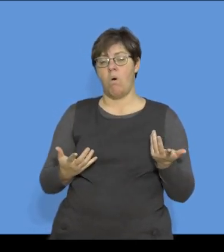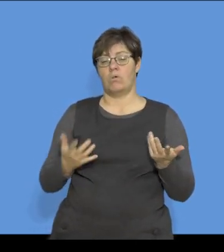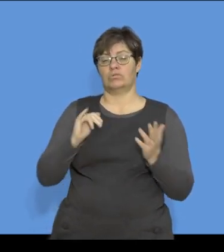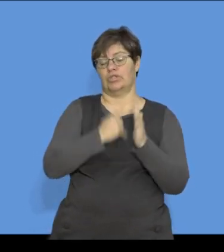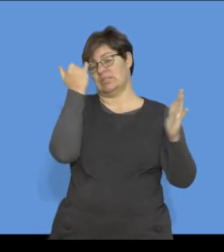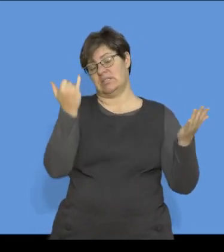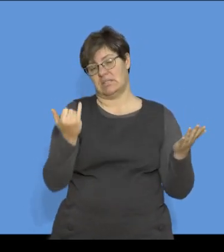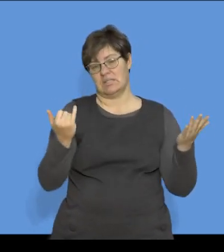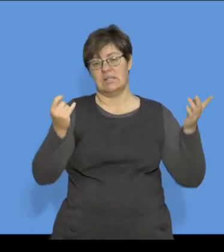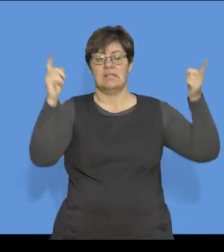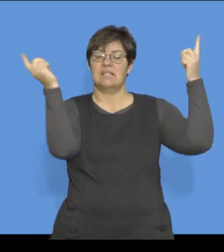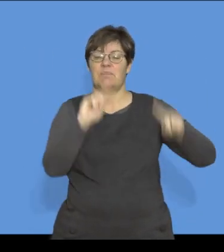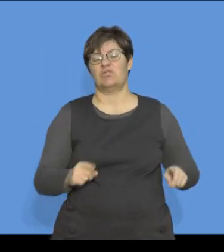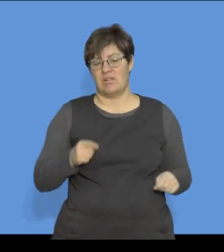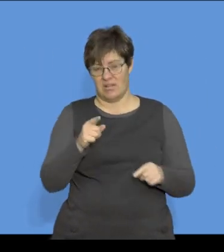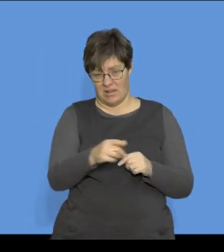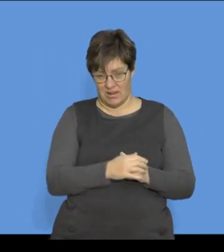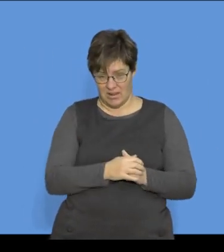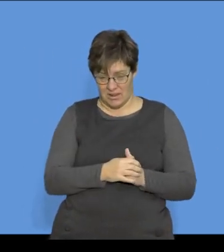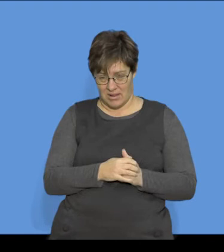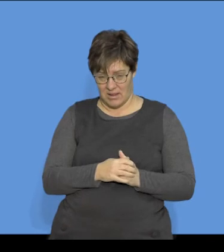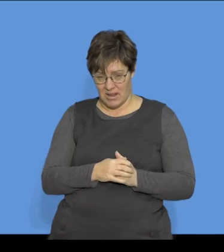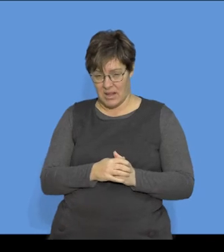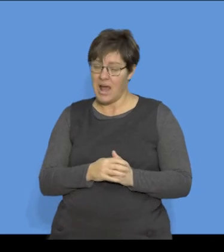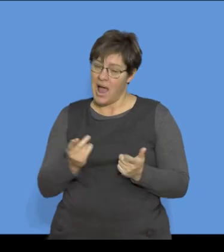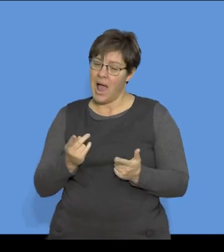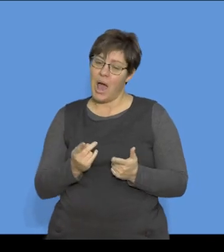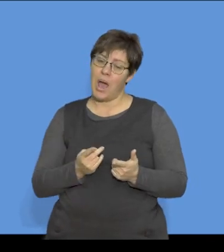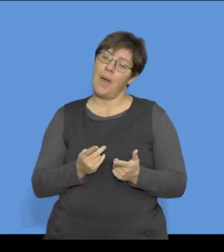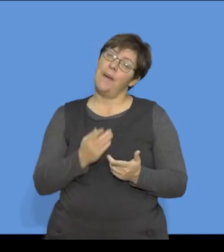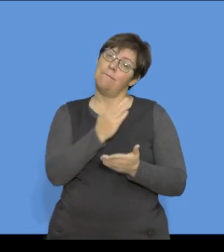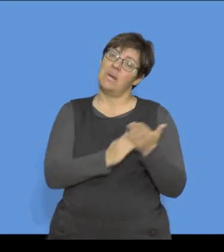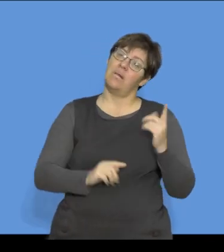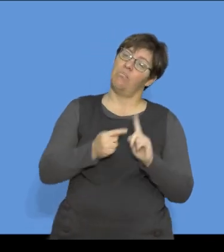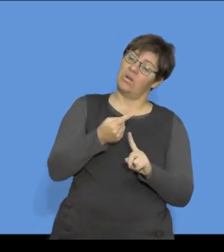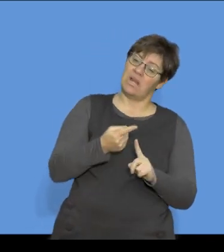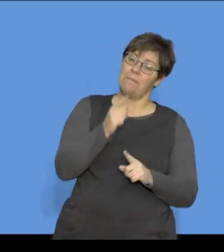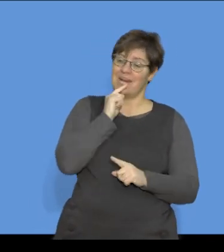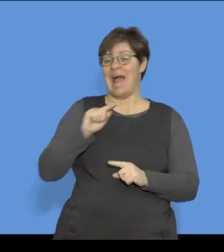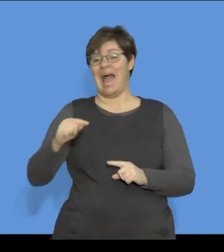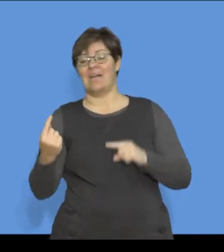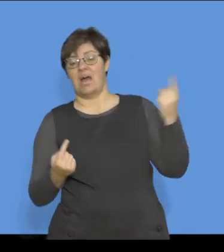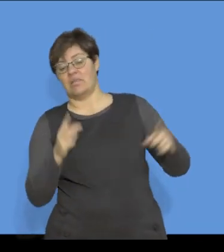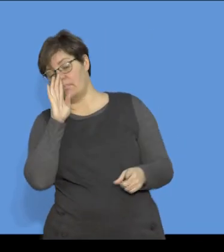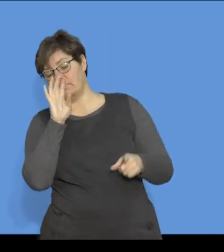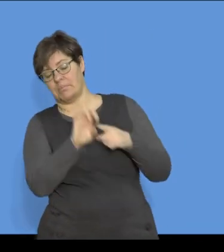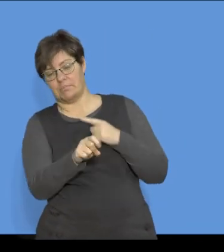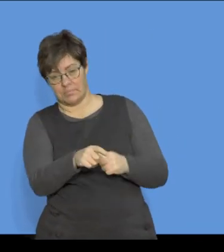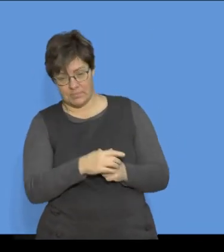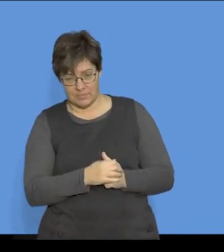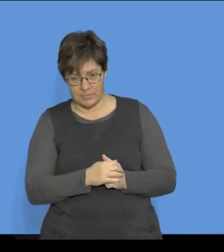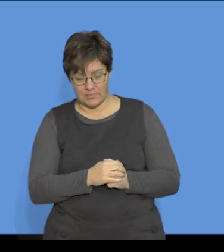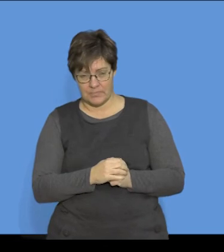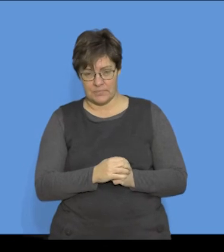a special condition when it is passing through midpoints, and then there's something else that we can know based on that,